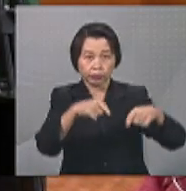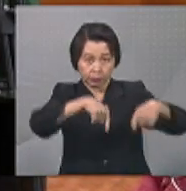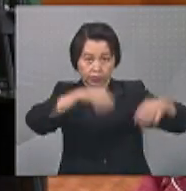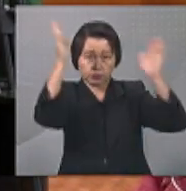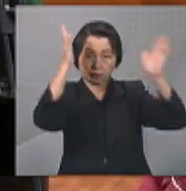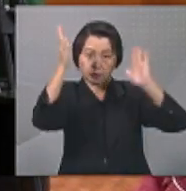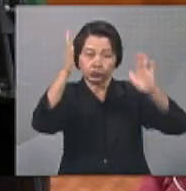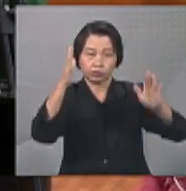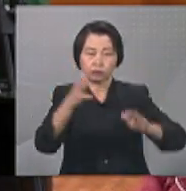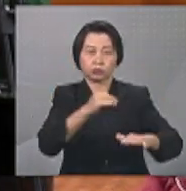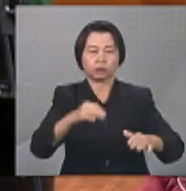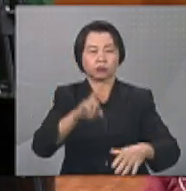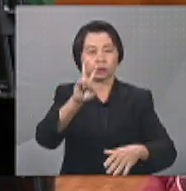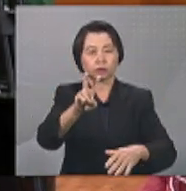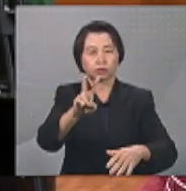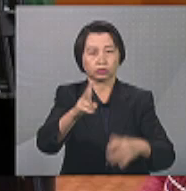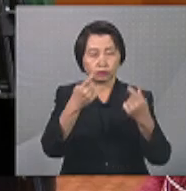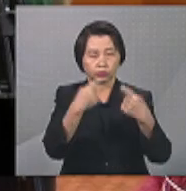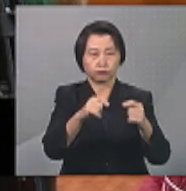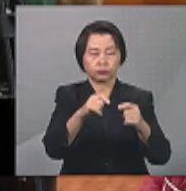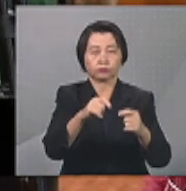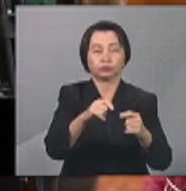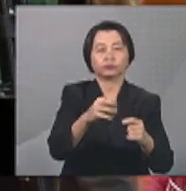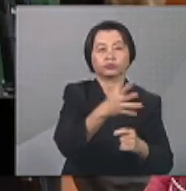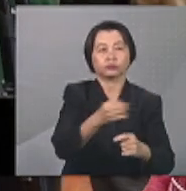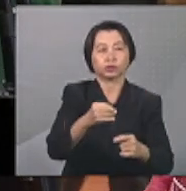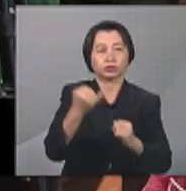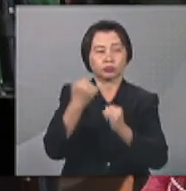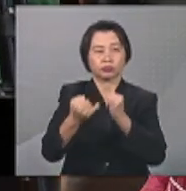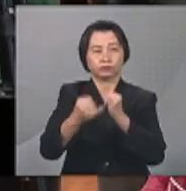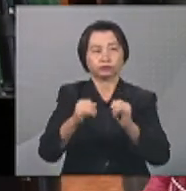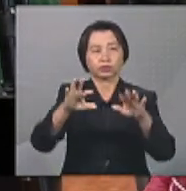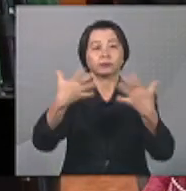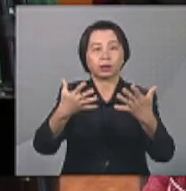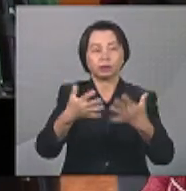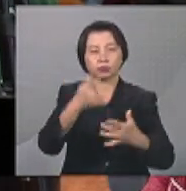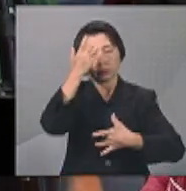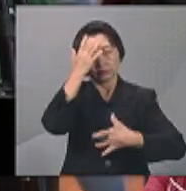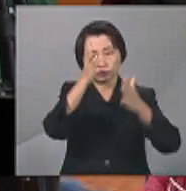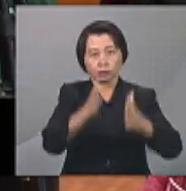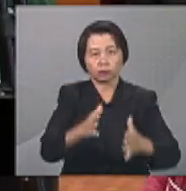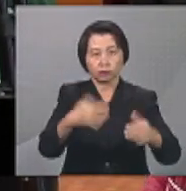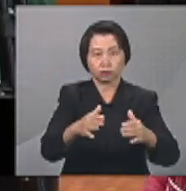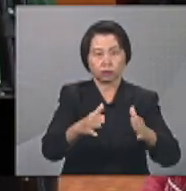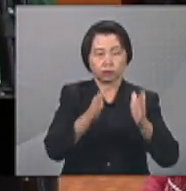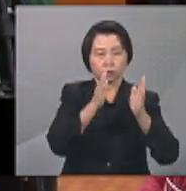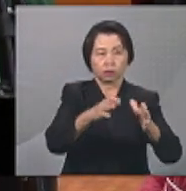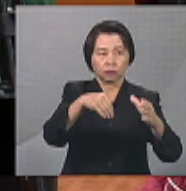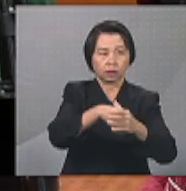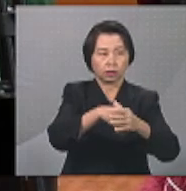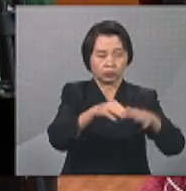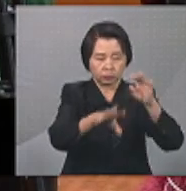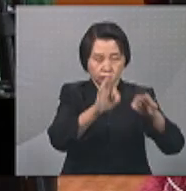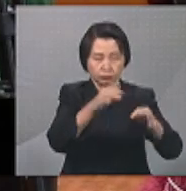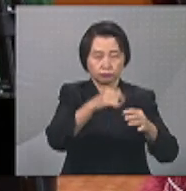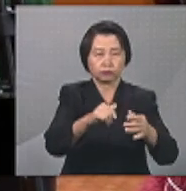And if it's true, what's the scope of the trial? And finally, how many patients have consented to the remdesivir clinical